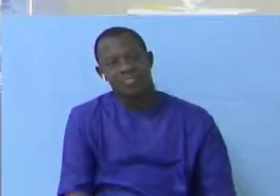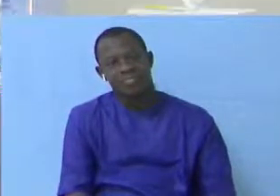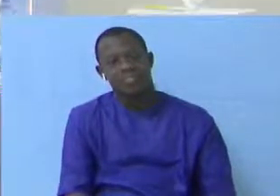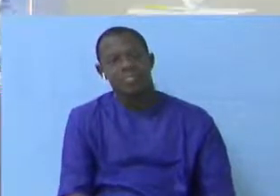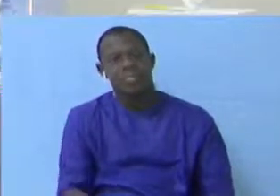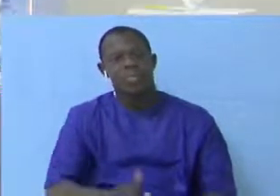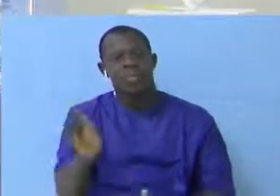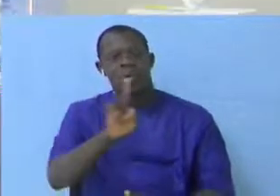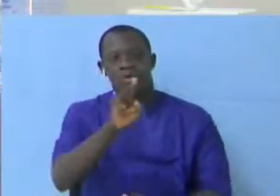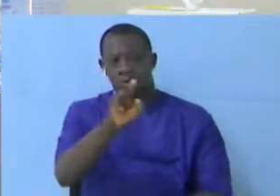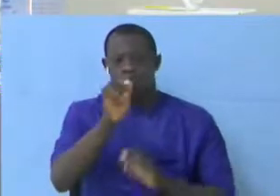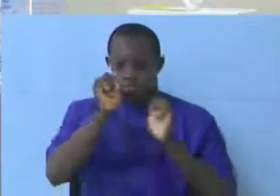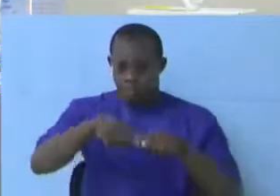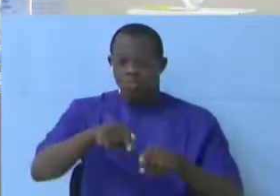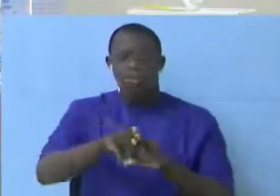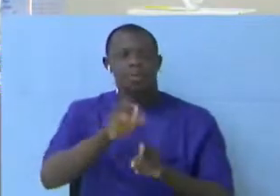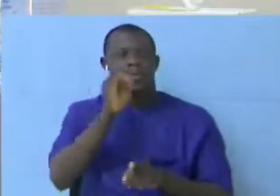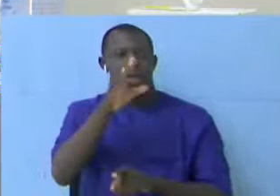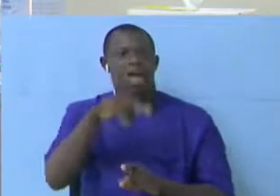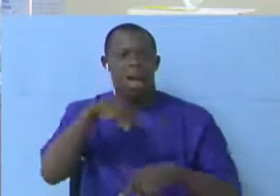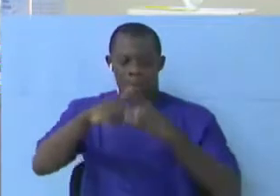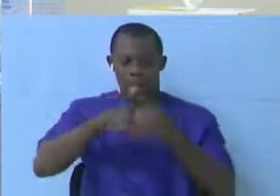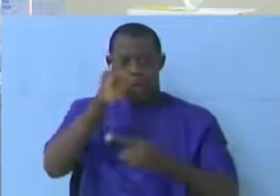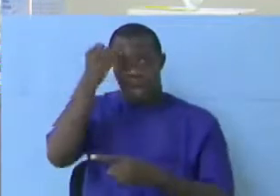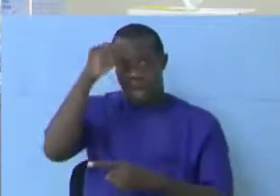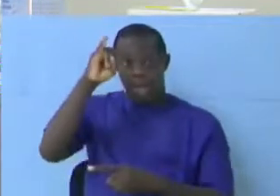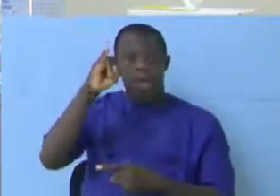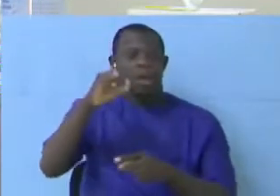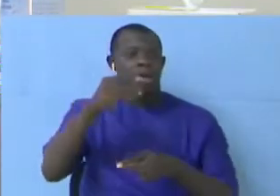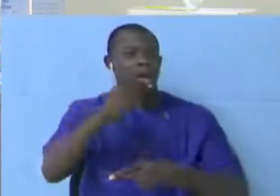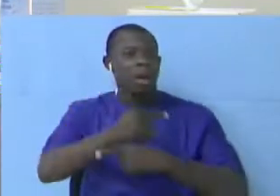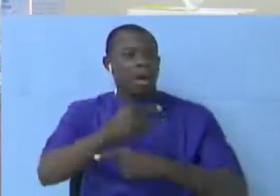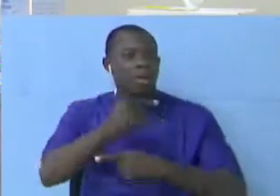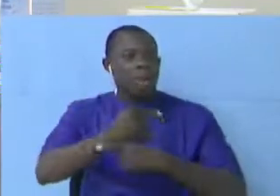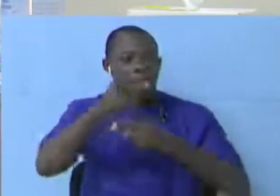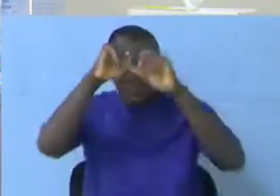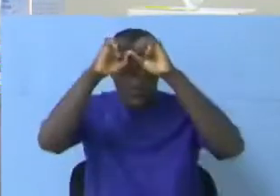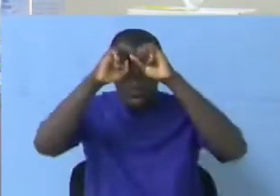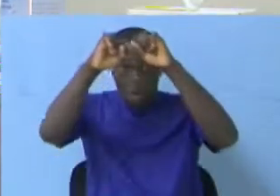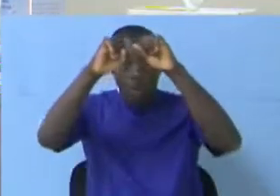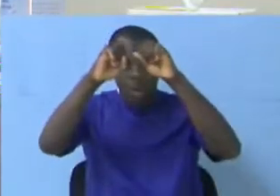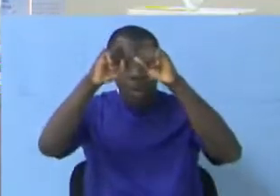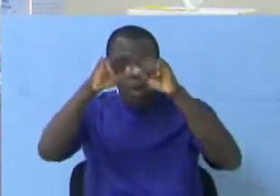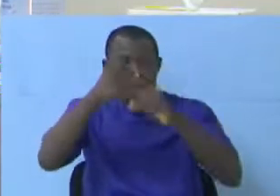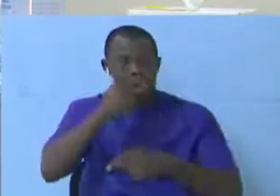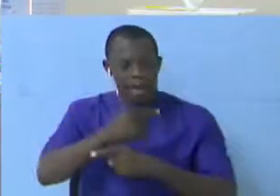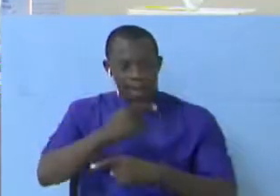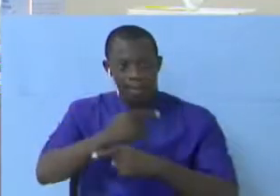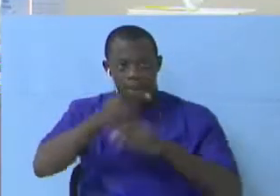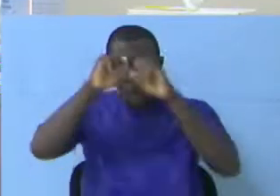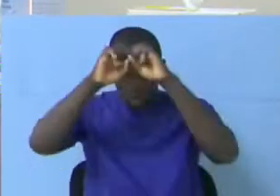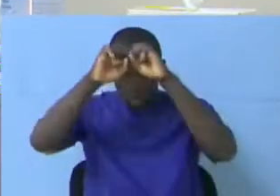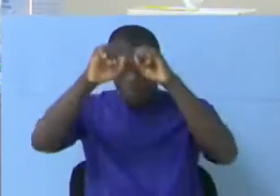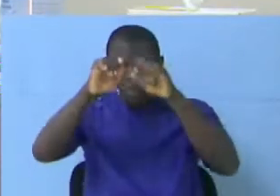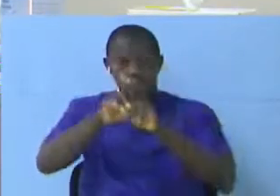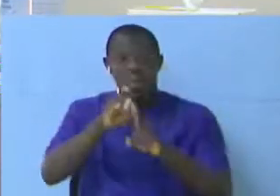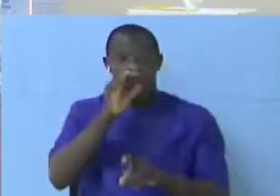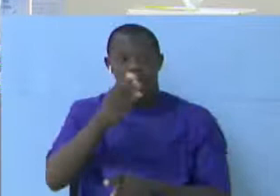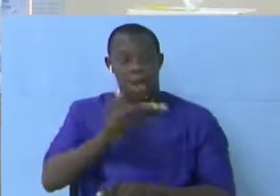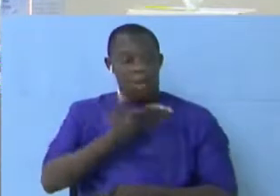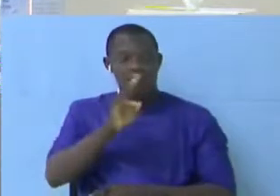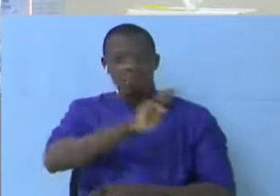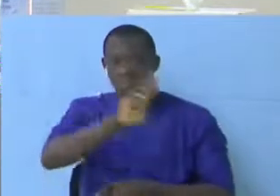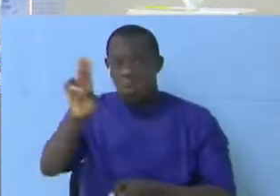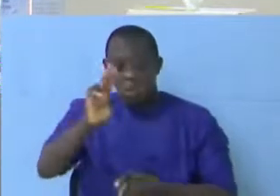What do you say to the suggestion by Gambia government that they have no record of